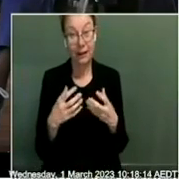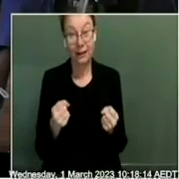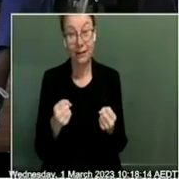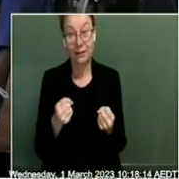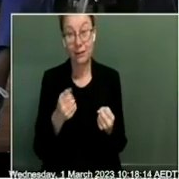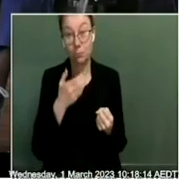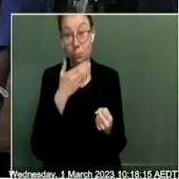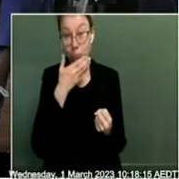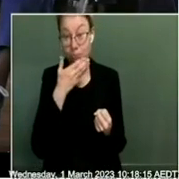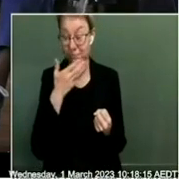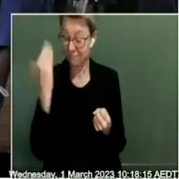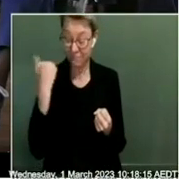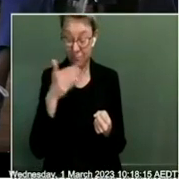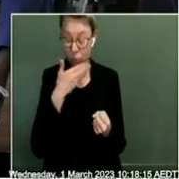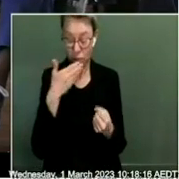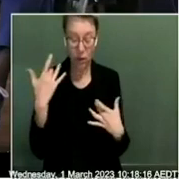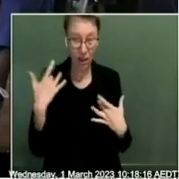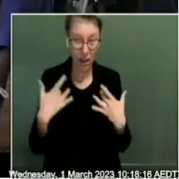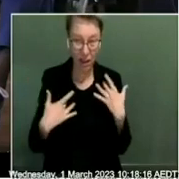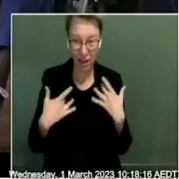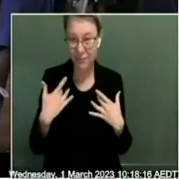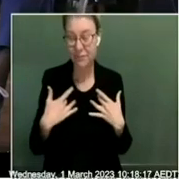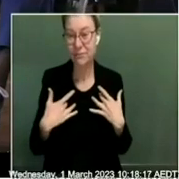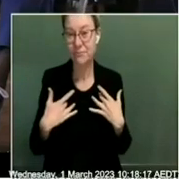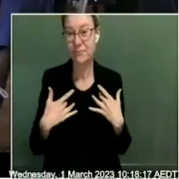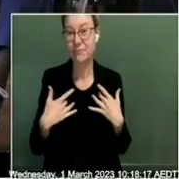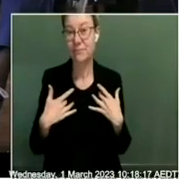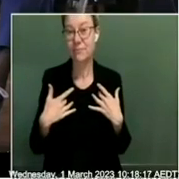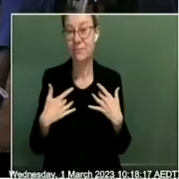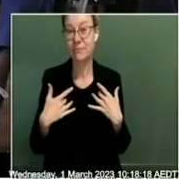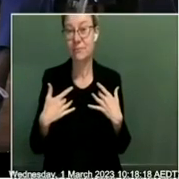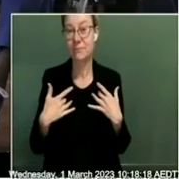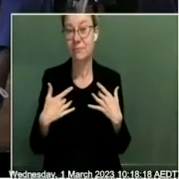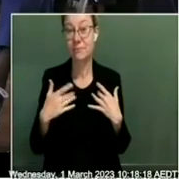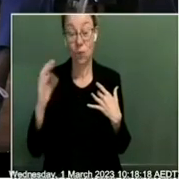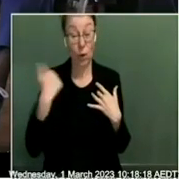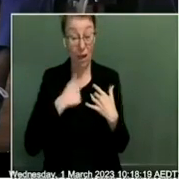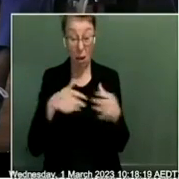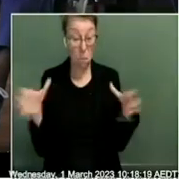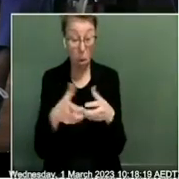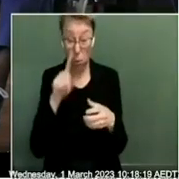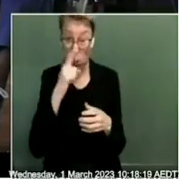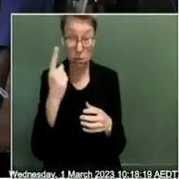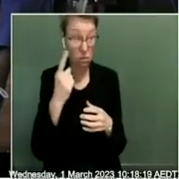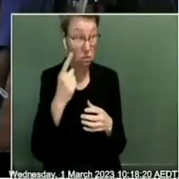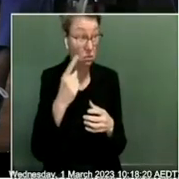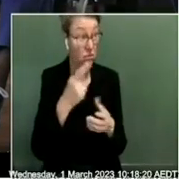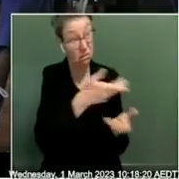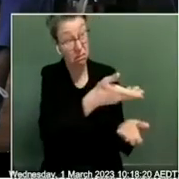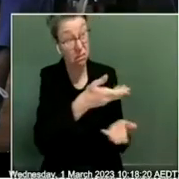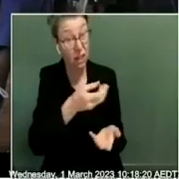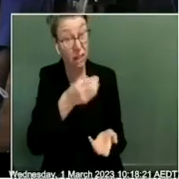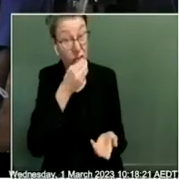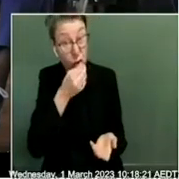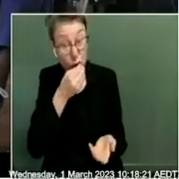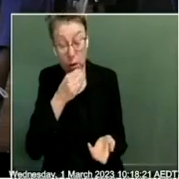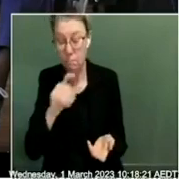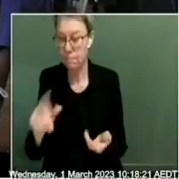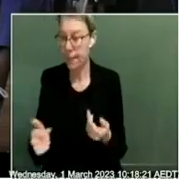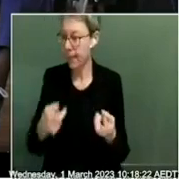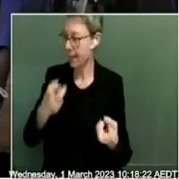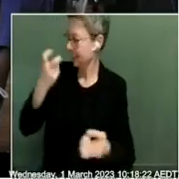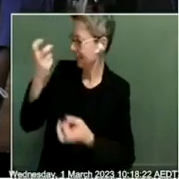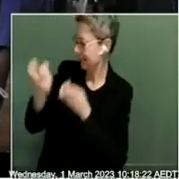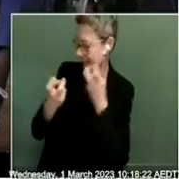when we couldn't, our mum couldn't access food, our family, but they were hard workers, but they absolutely loved